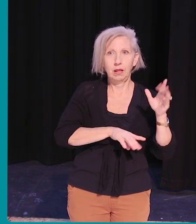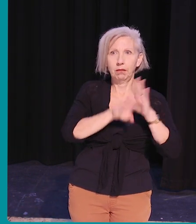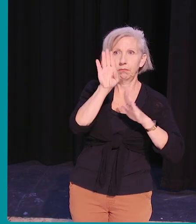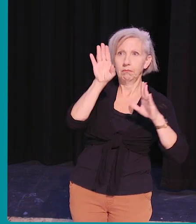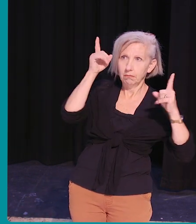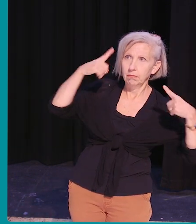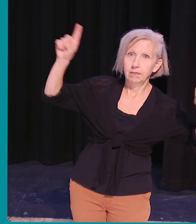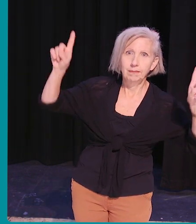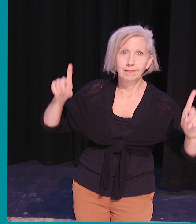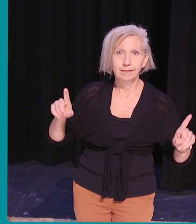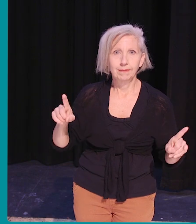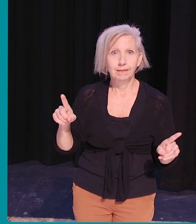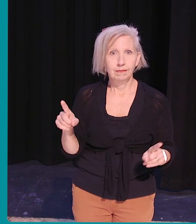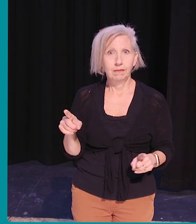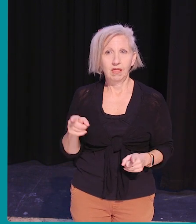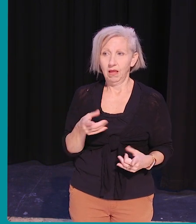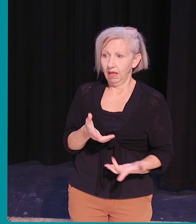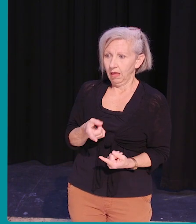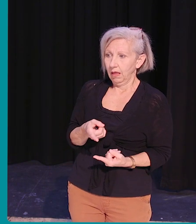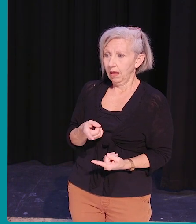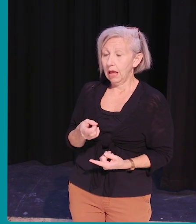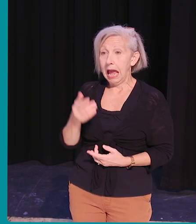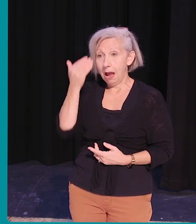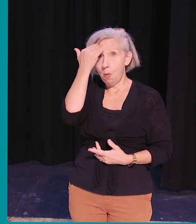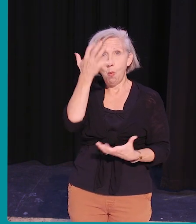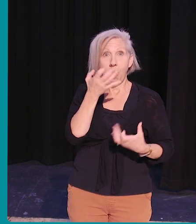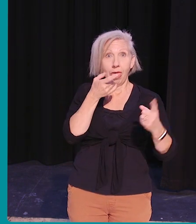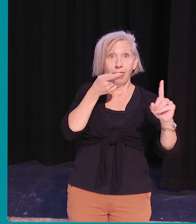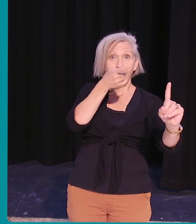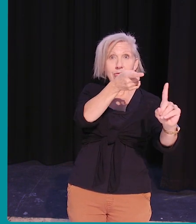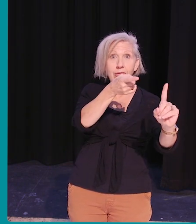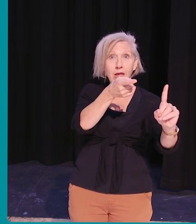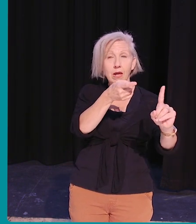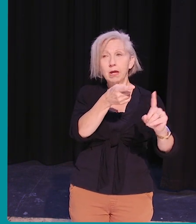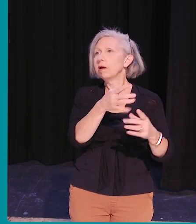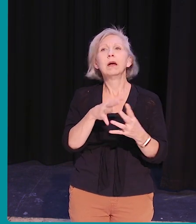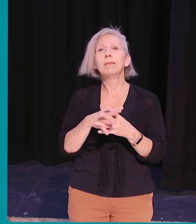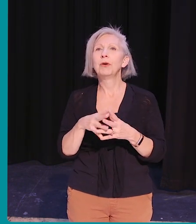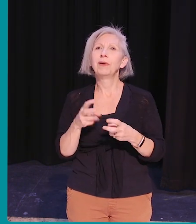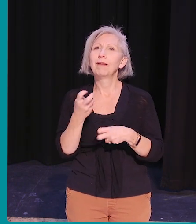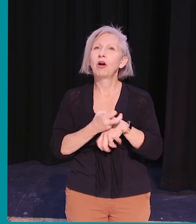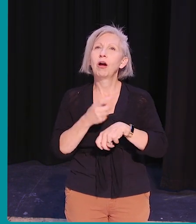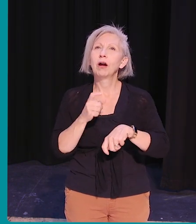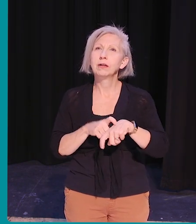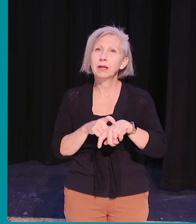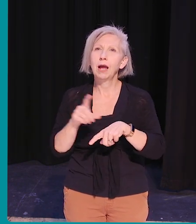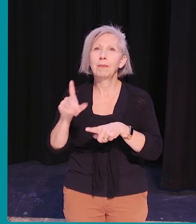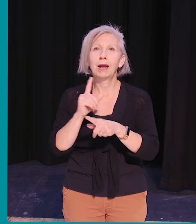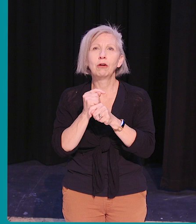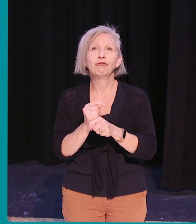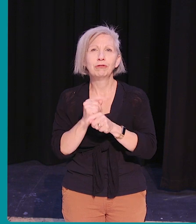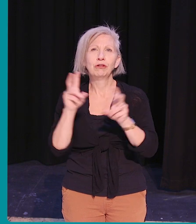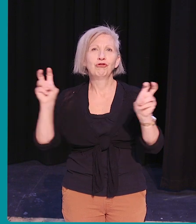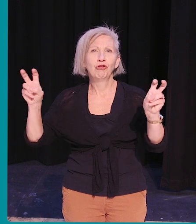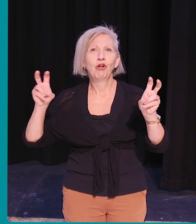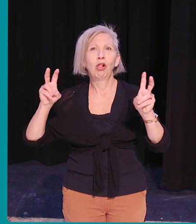question. They know they want this. They're having a lot of trouble giving up the traditional